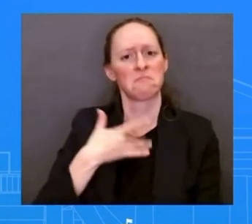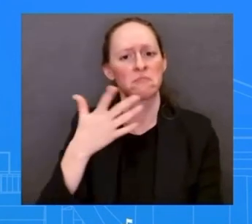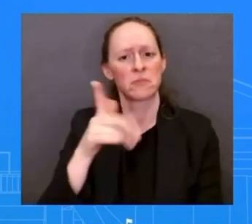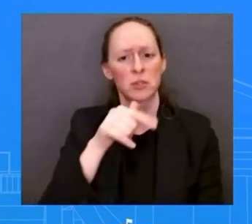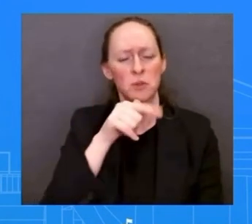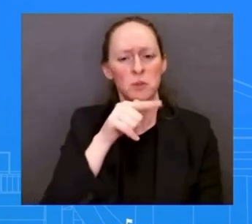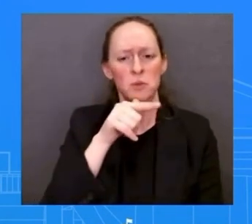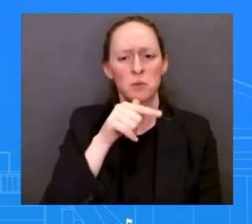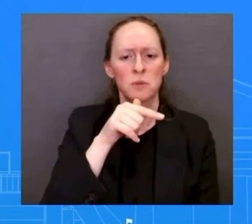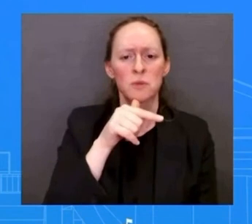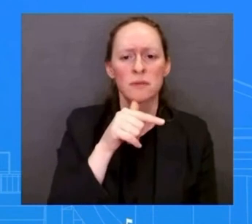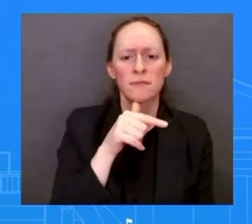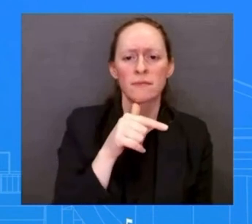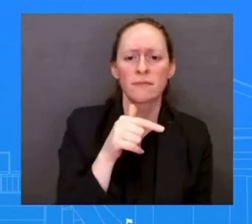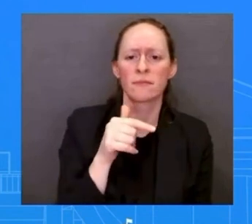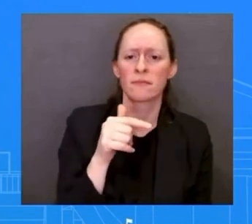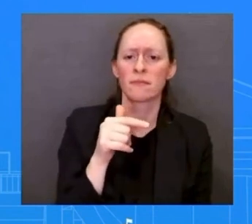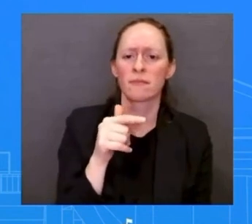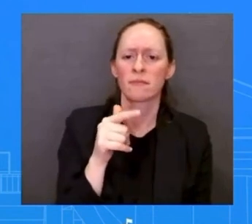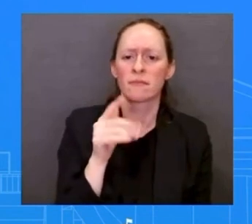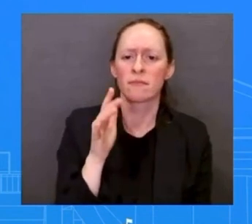or a list of